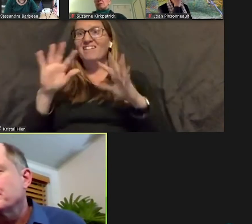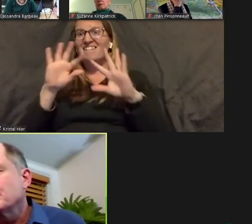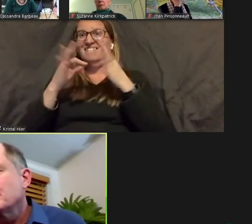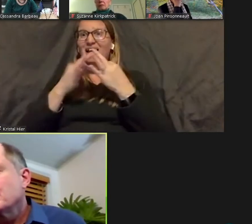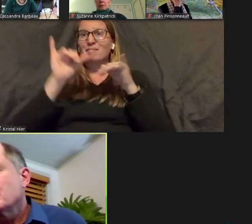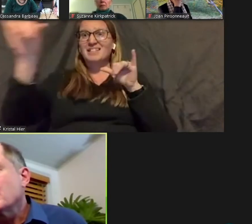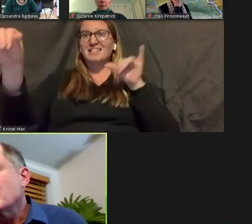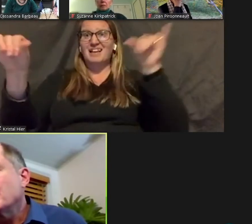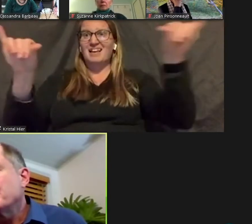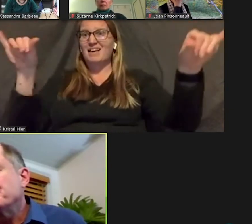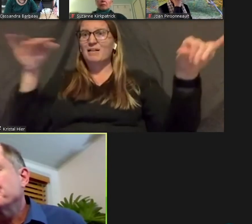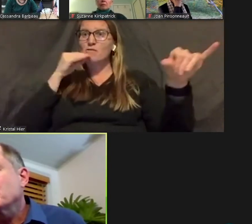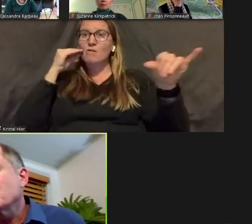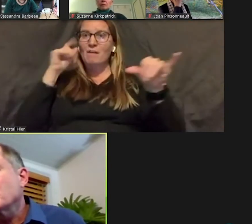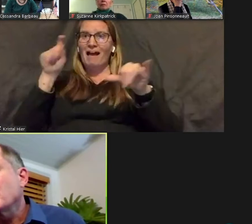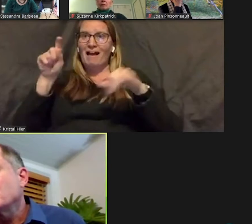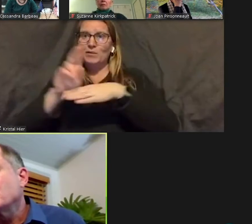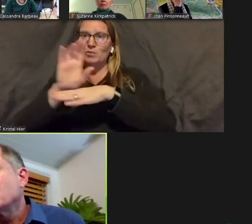on the computer.